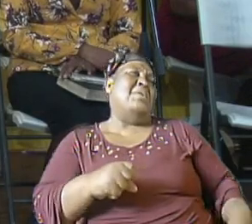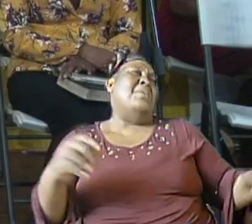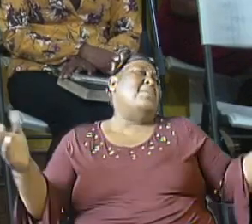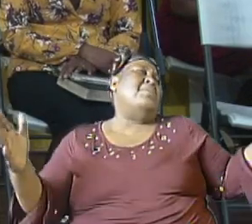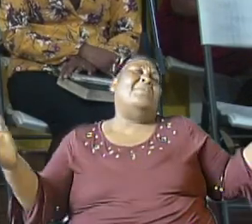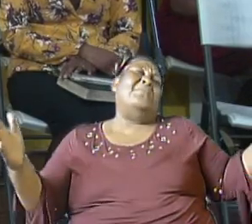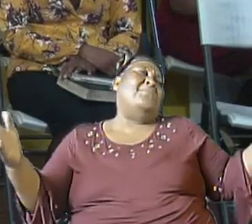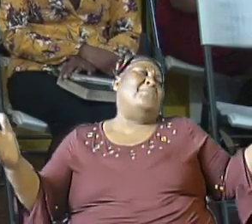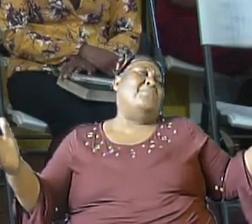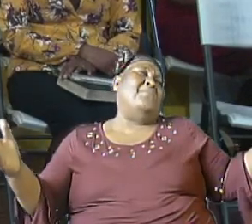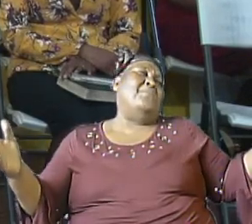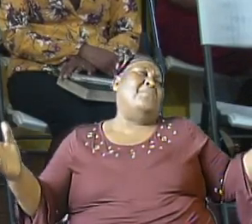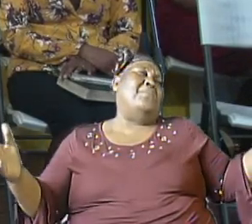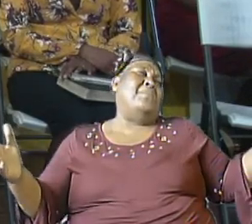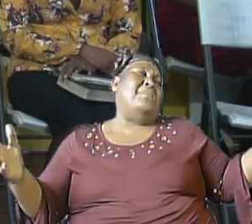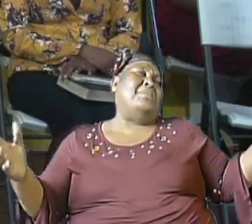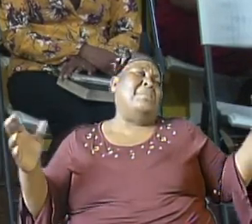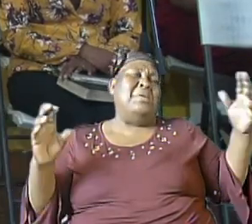What can we do?